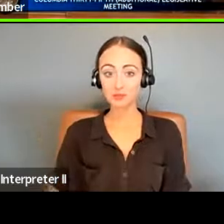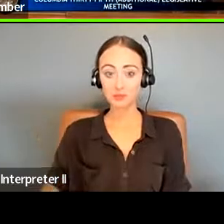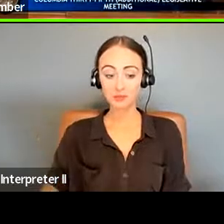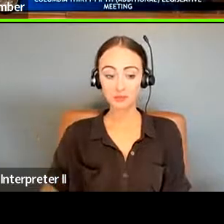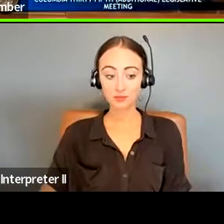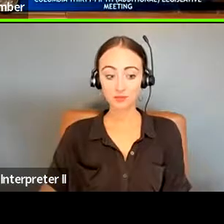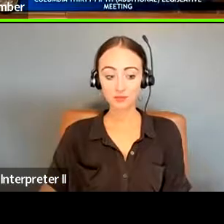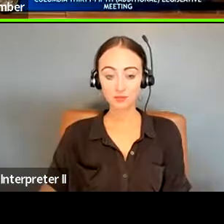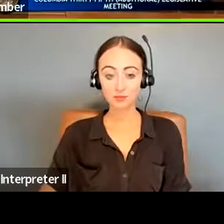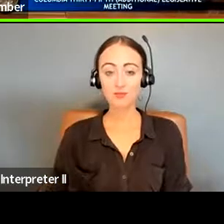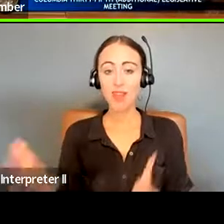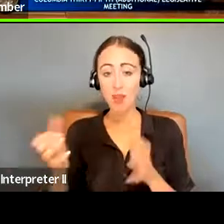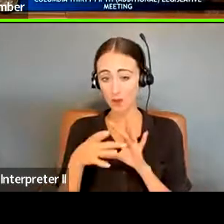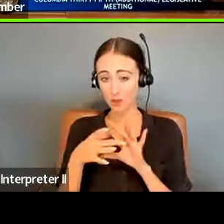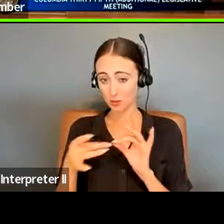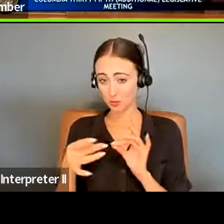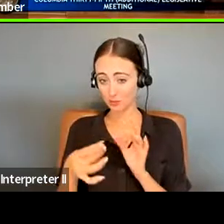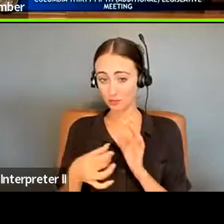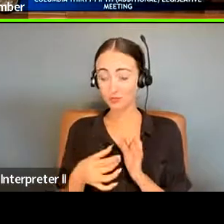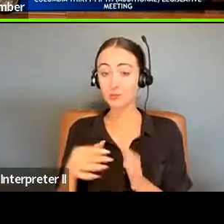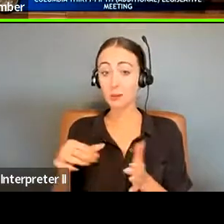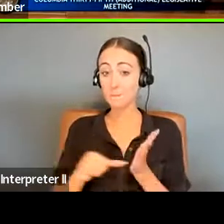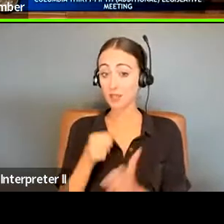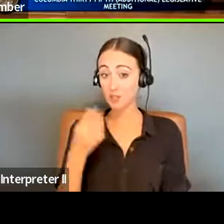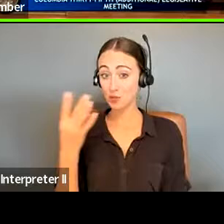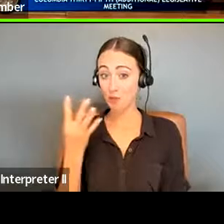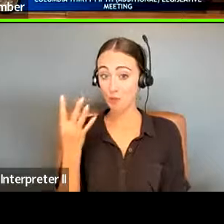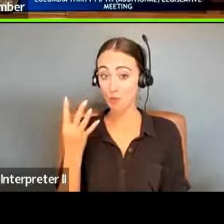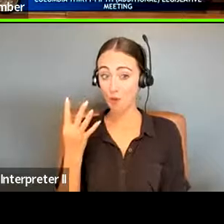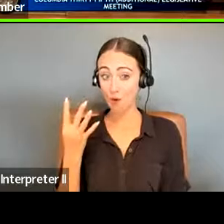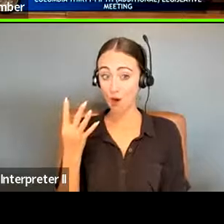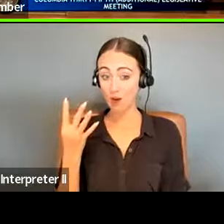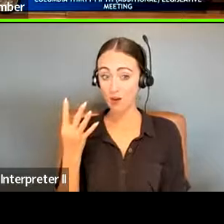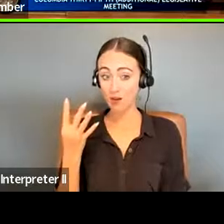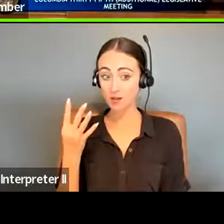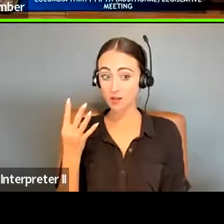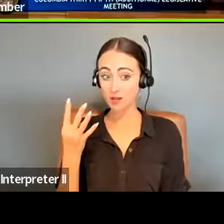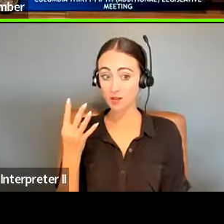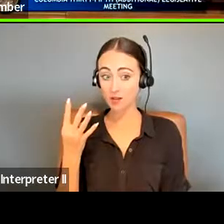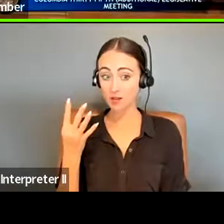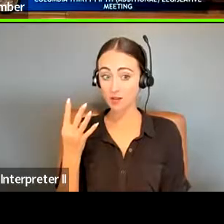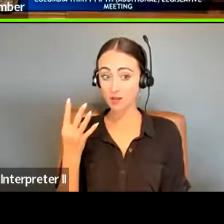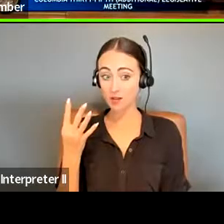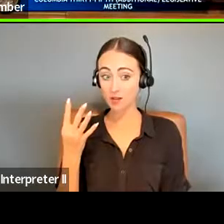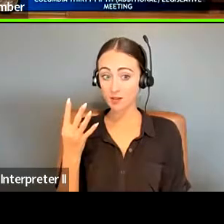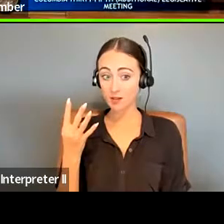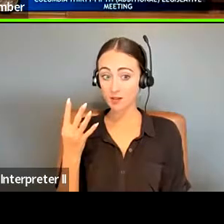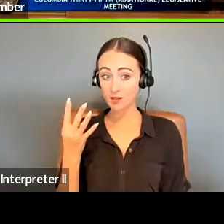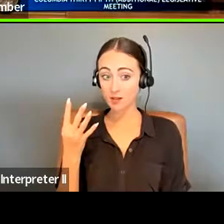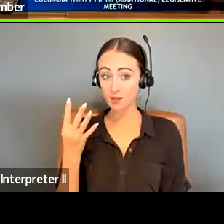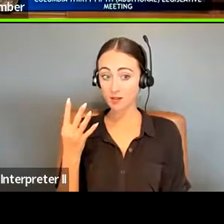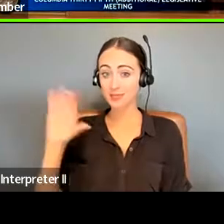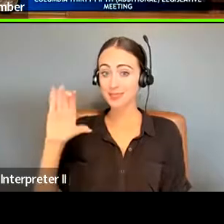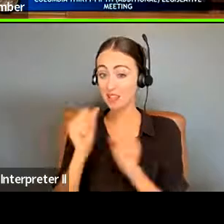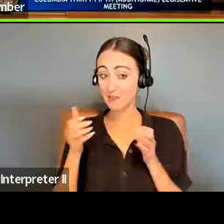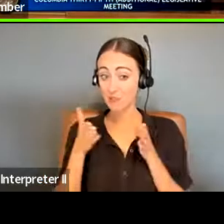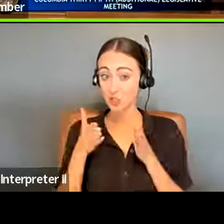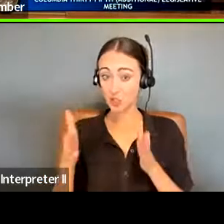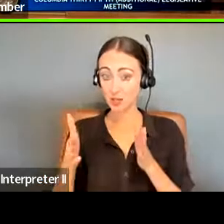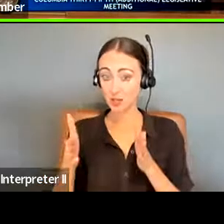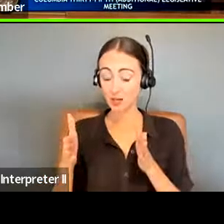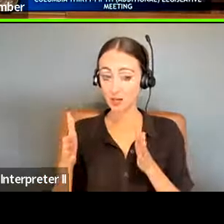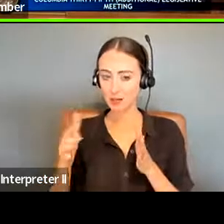I want to note that on page 4, item C9, Safer Streets, I believe